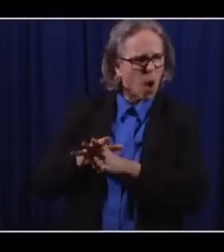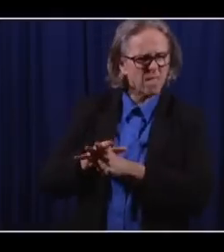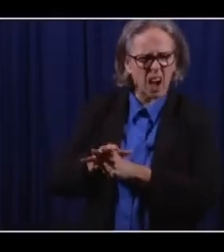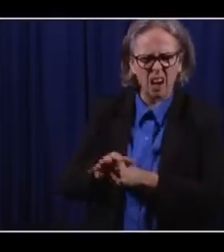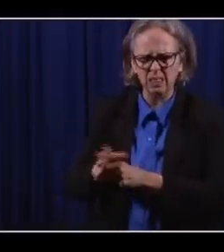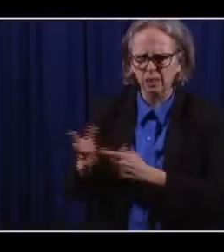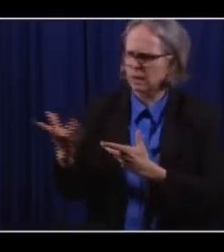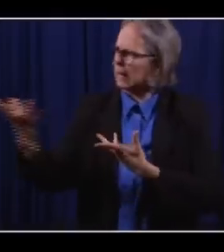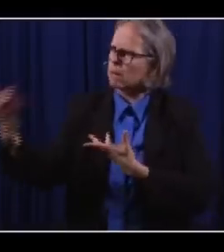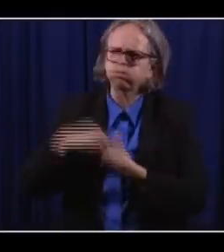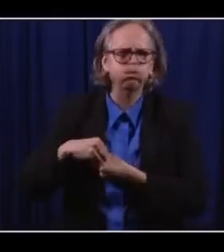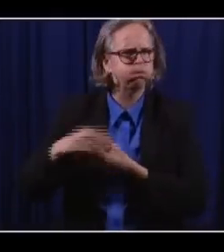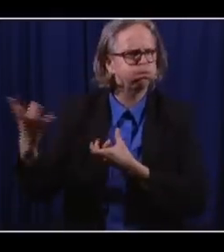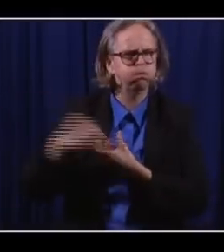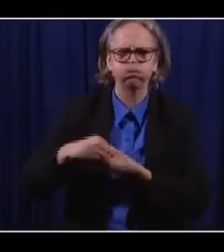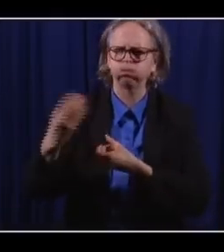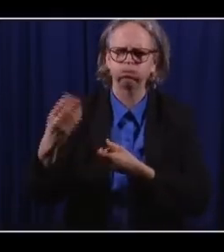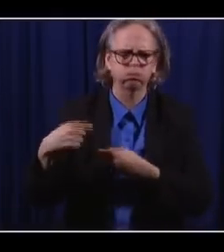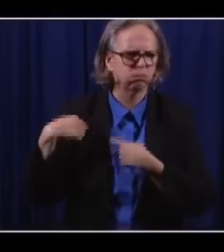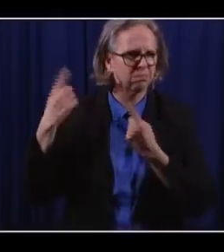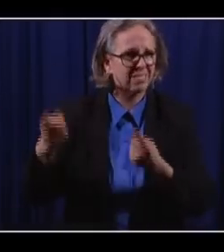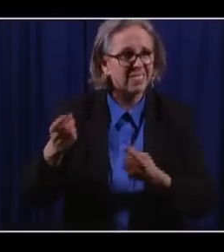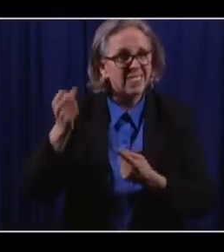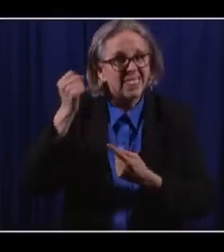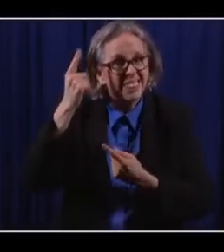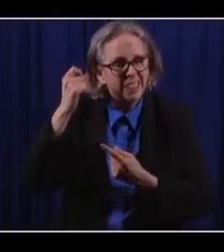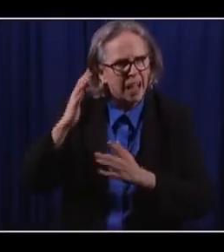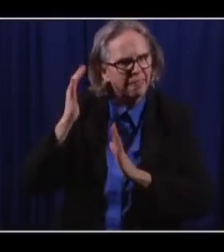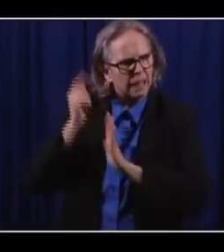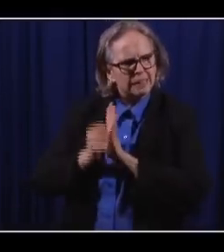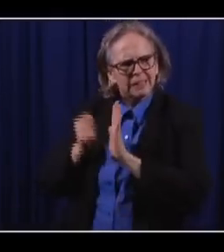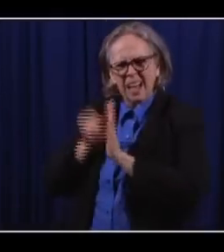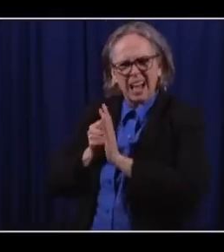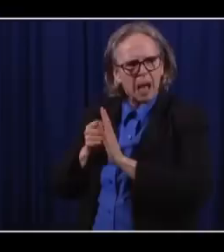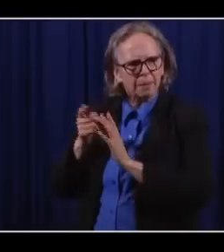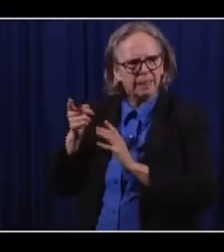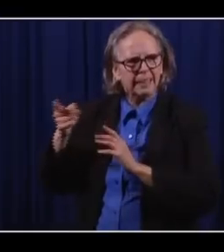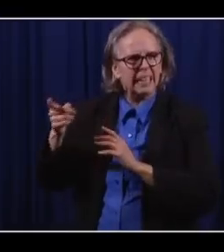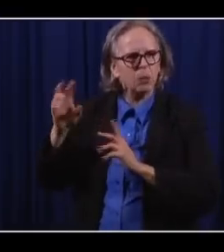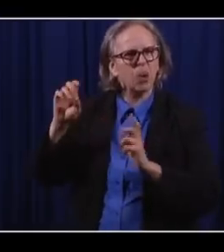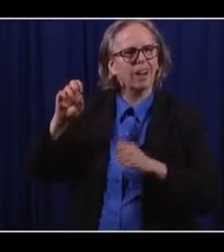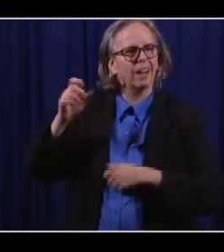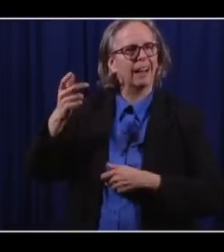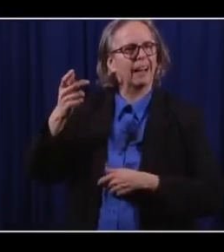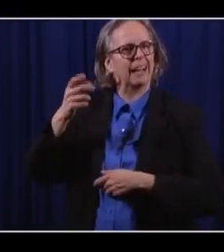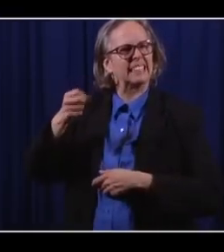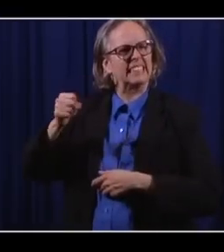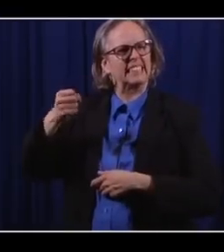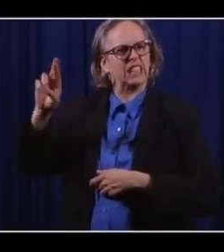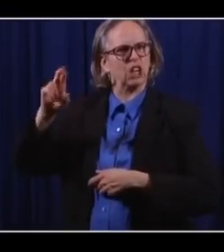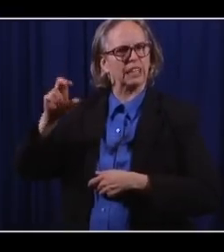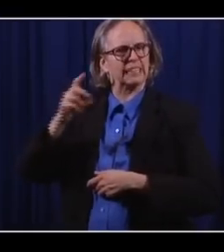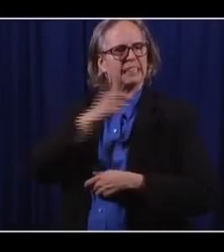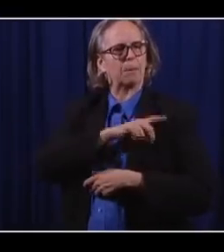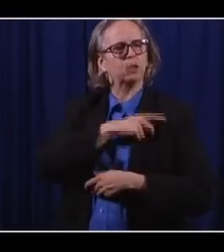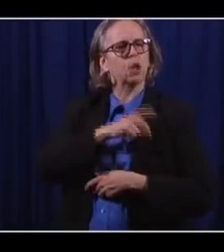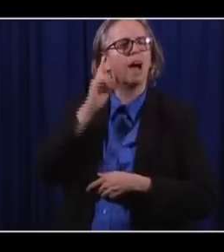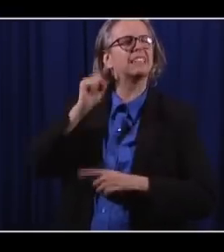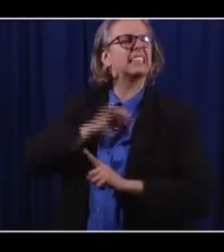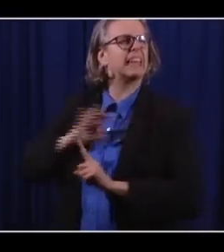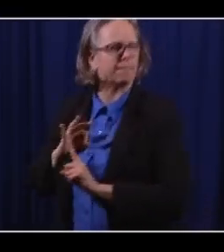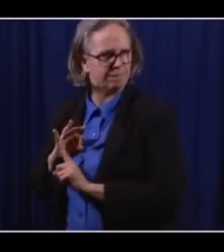originally serving at that time as the Health Department Senior Deputy and Chief of Staff. He has been absolutely